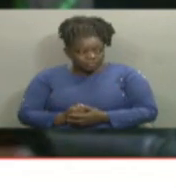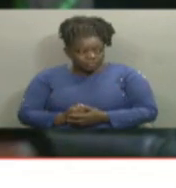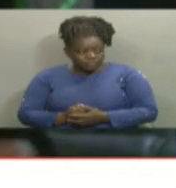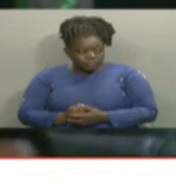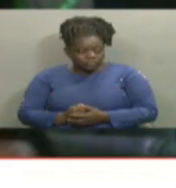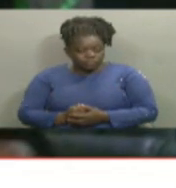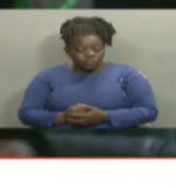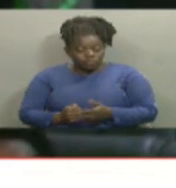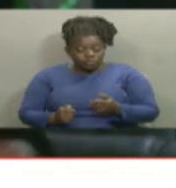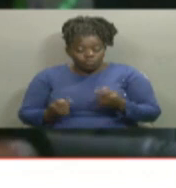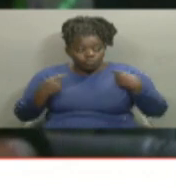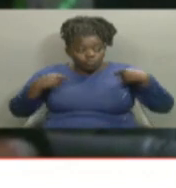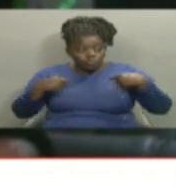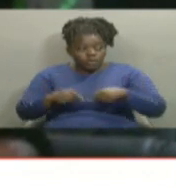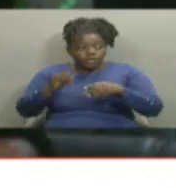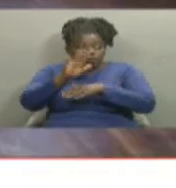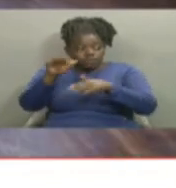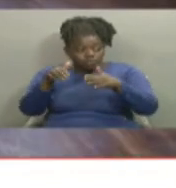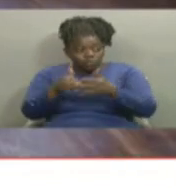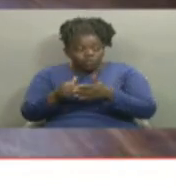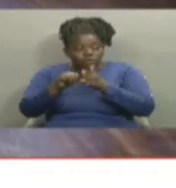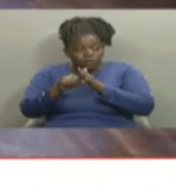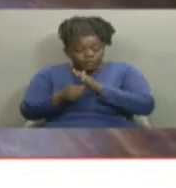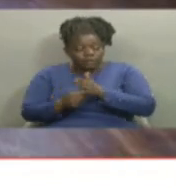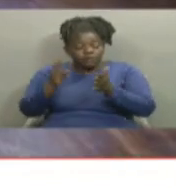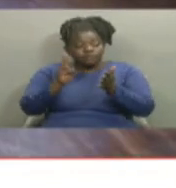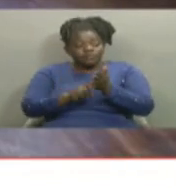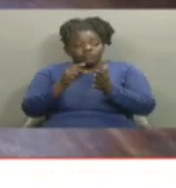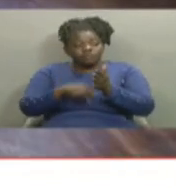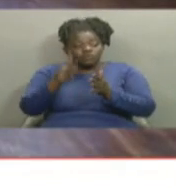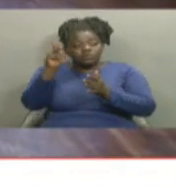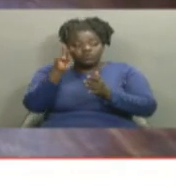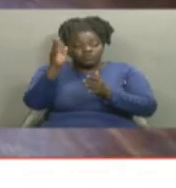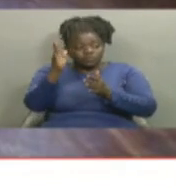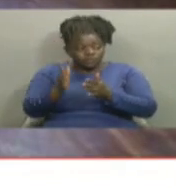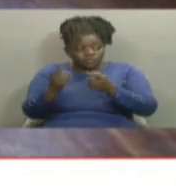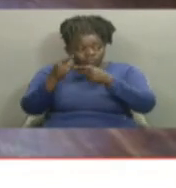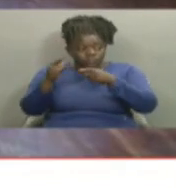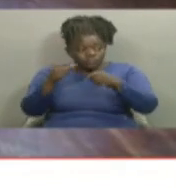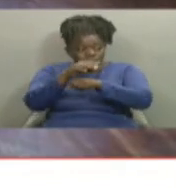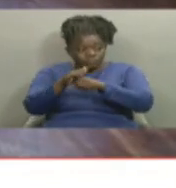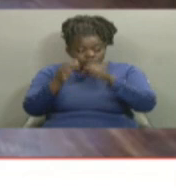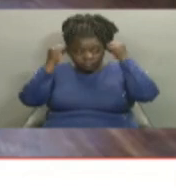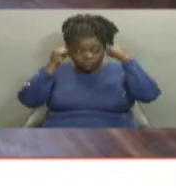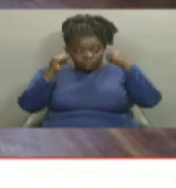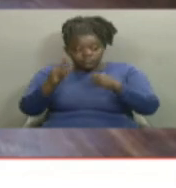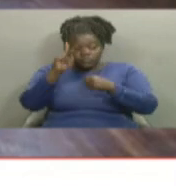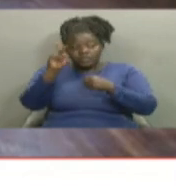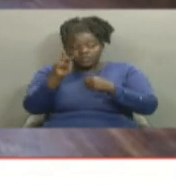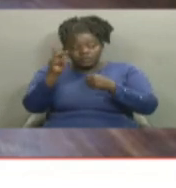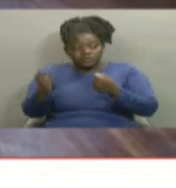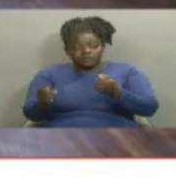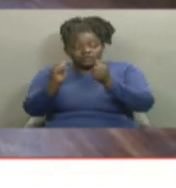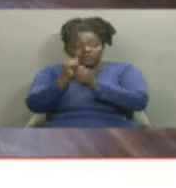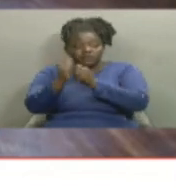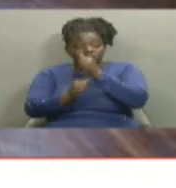that we all dwell on issues. Agumiza bannakenya nti agenda kutambulira ku misingi gye bakola ne Pulezidenti Uhuru Kenyatta emyaka